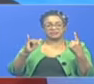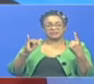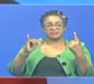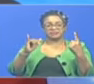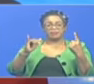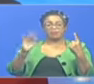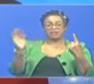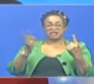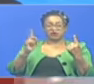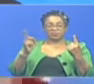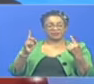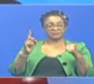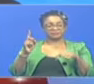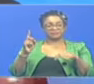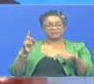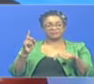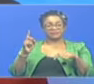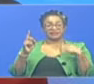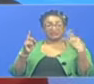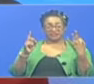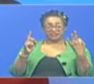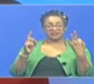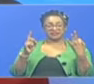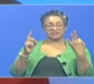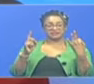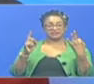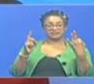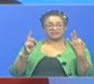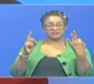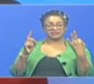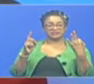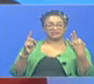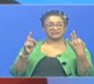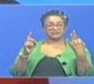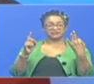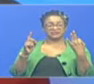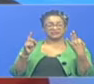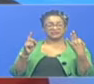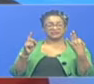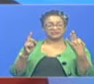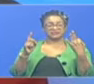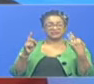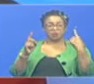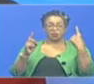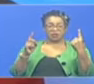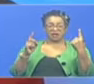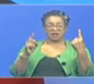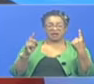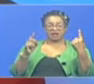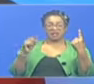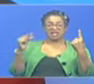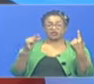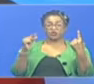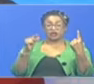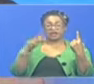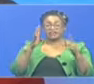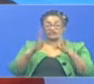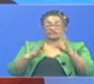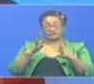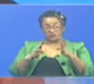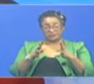Nairobi, the three cases are one each from Githurai 44,